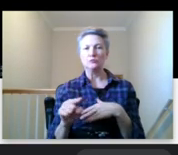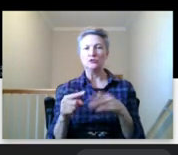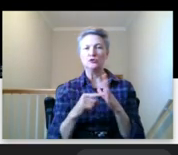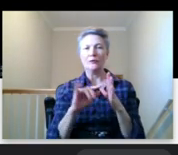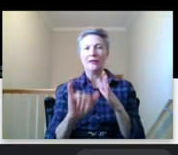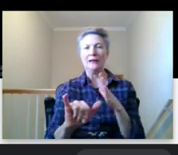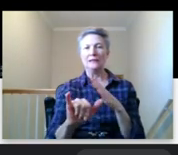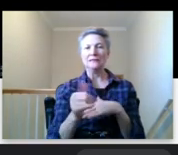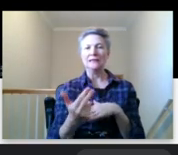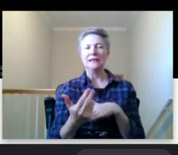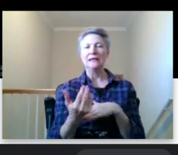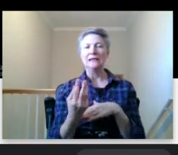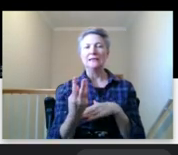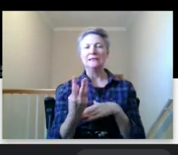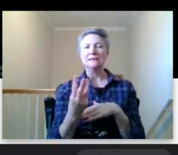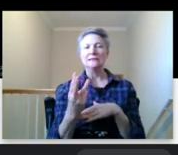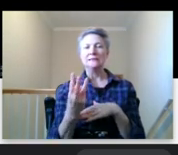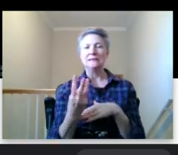is 13.